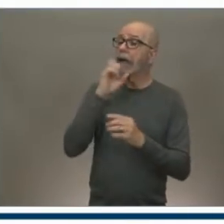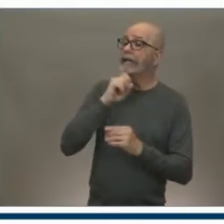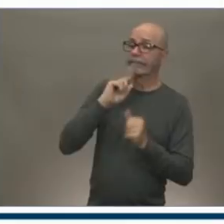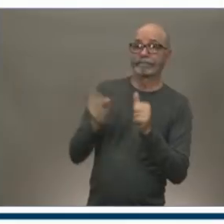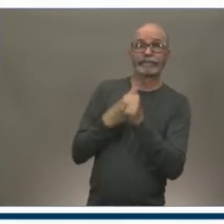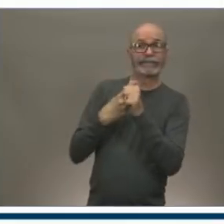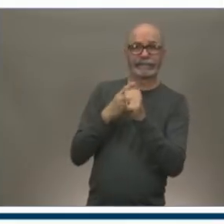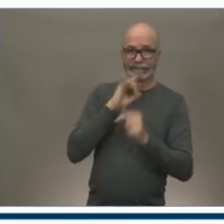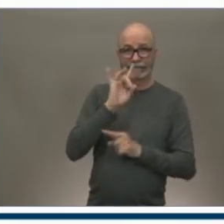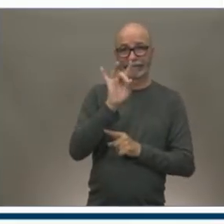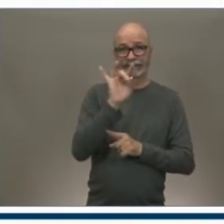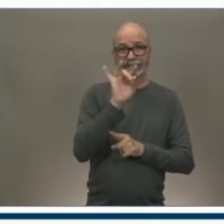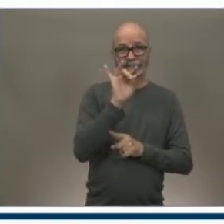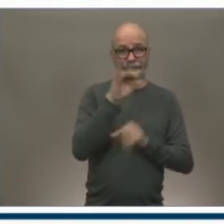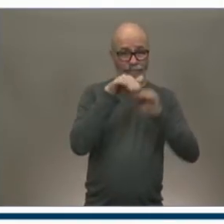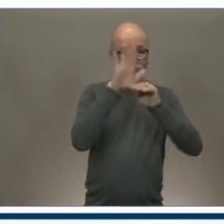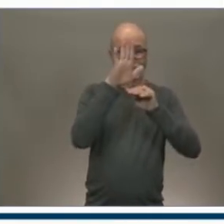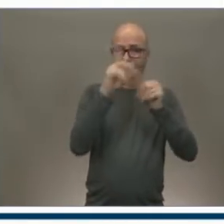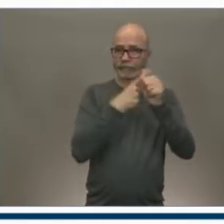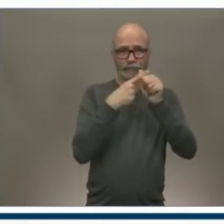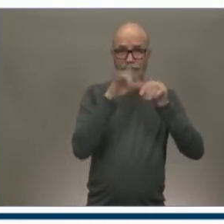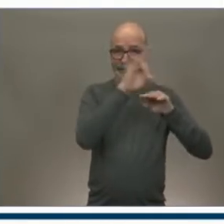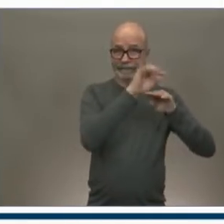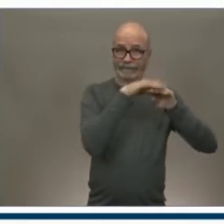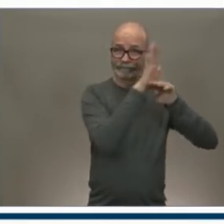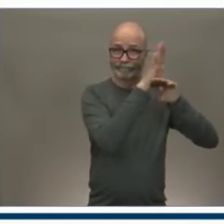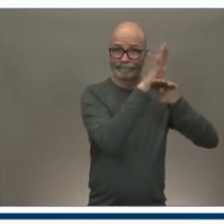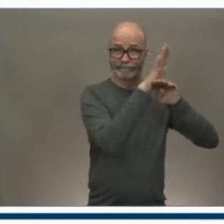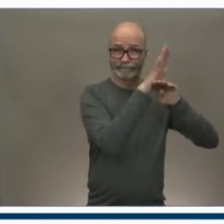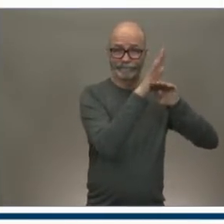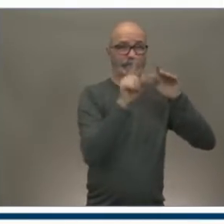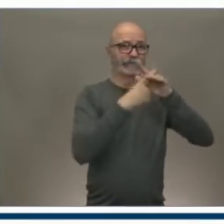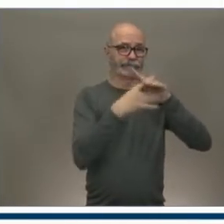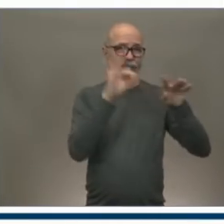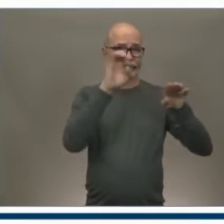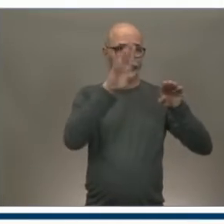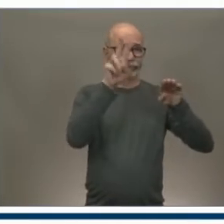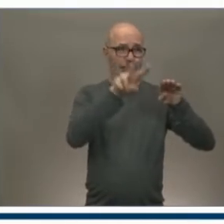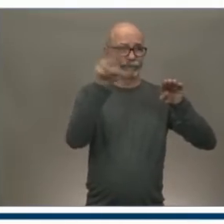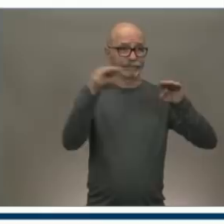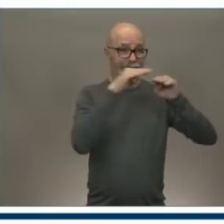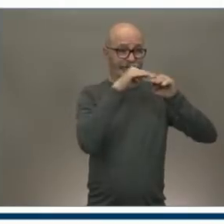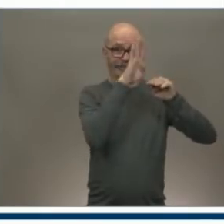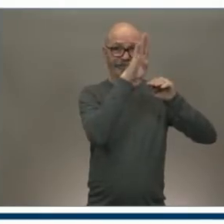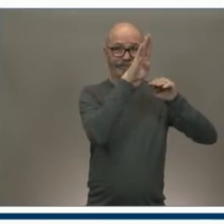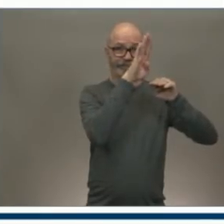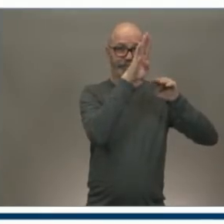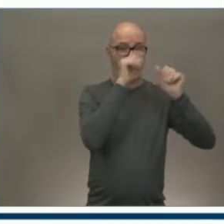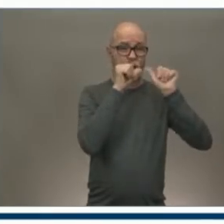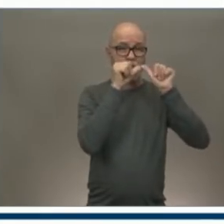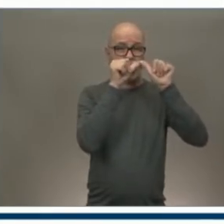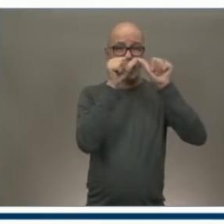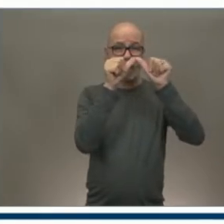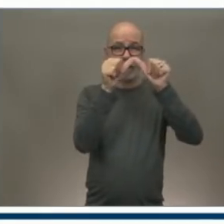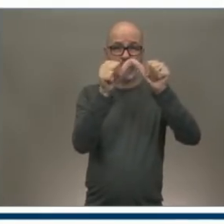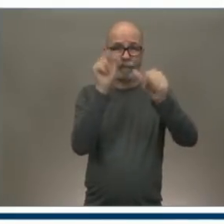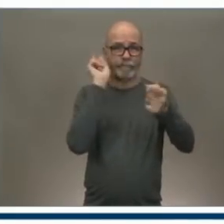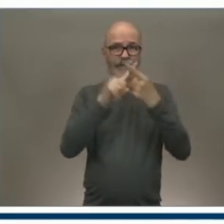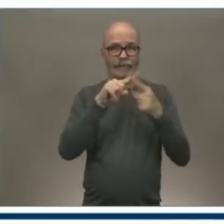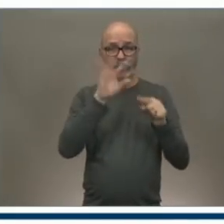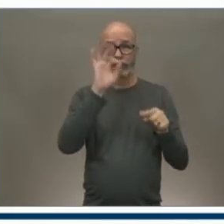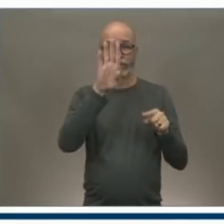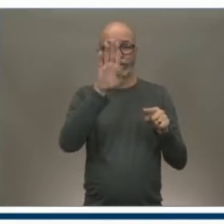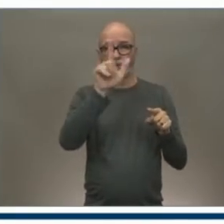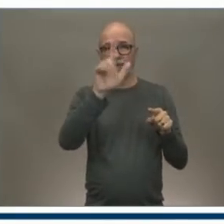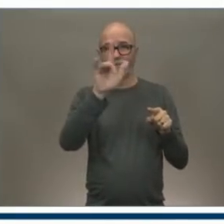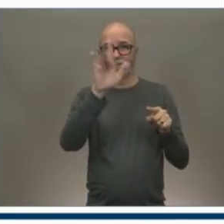is for people 80 and above, will start February 22nd and run until February 25th at the IWK Health Center. We're only